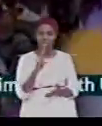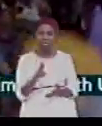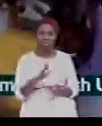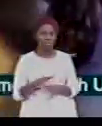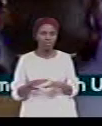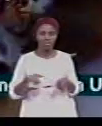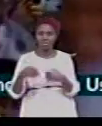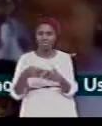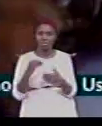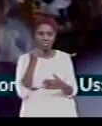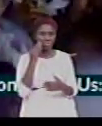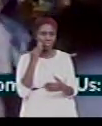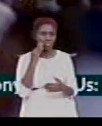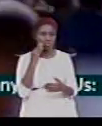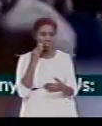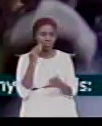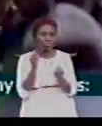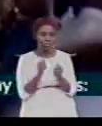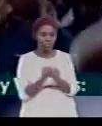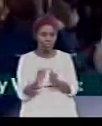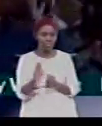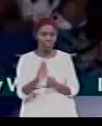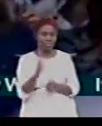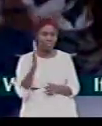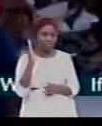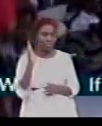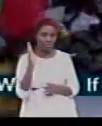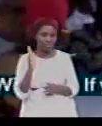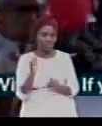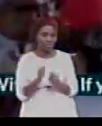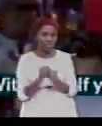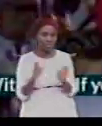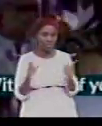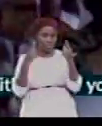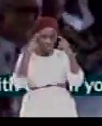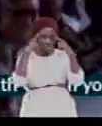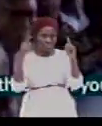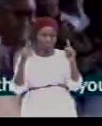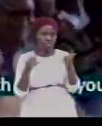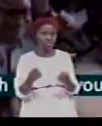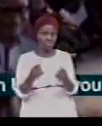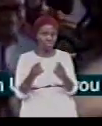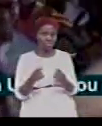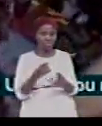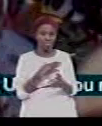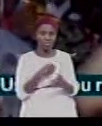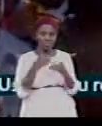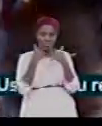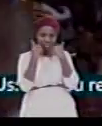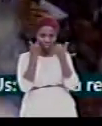with your testimony. Come and shame the devil.